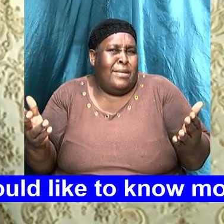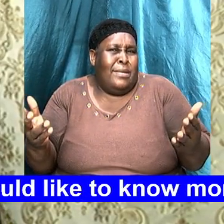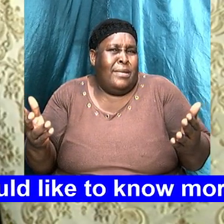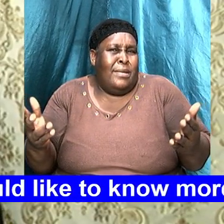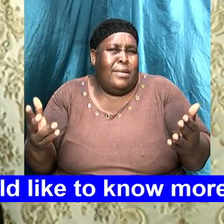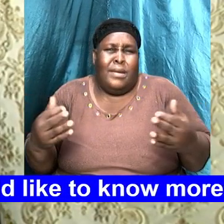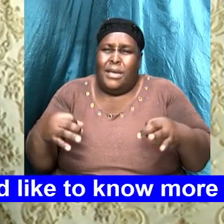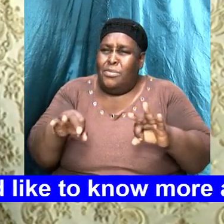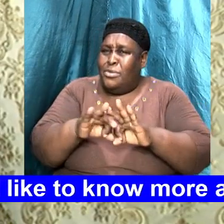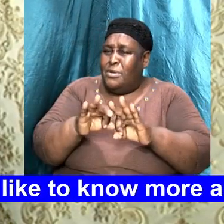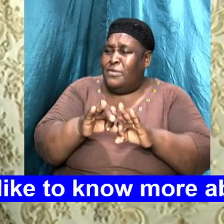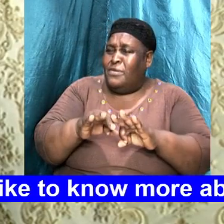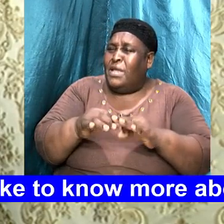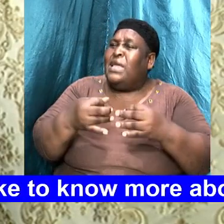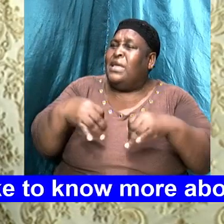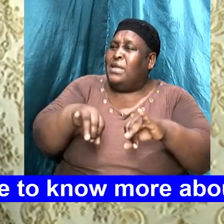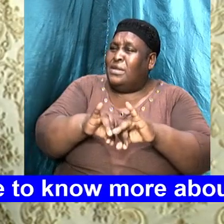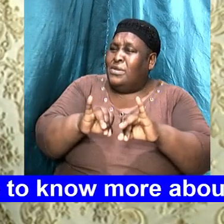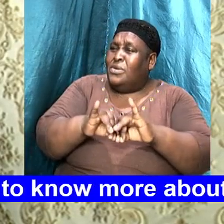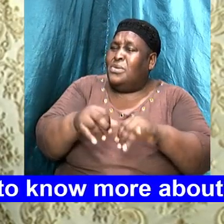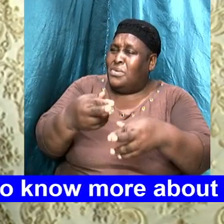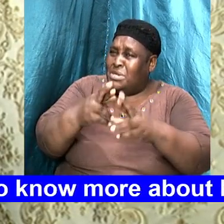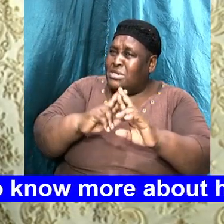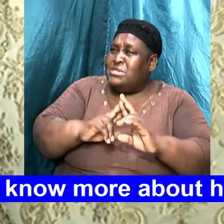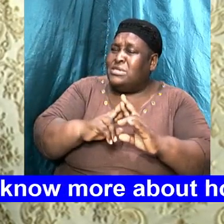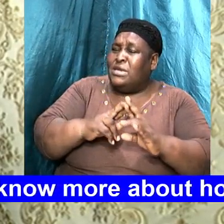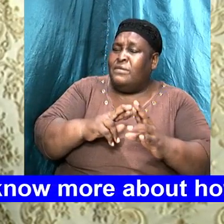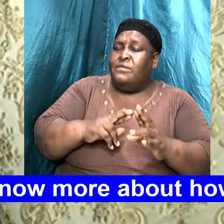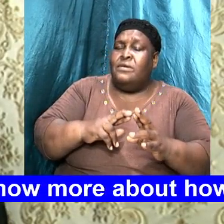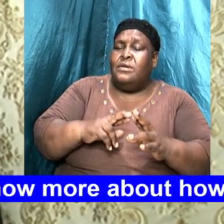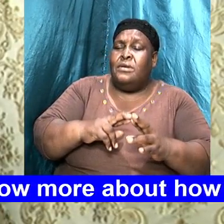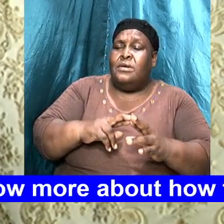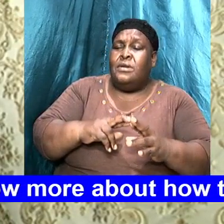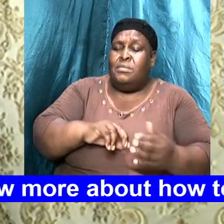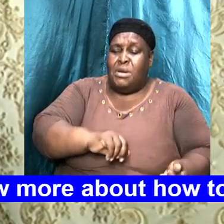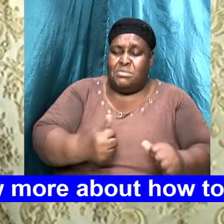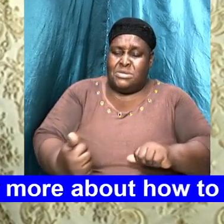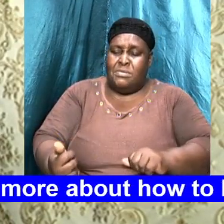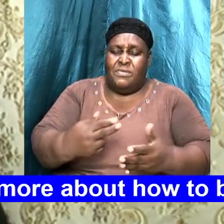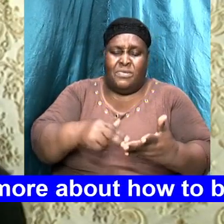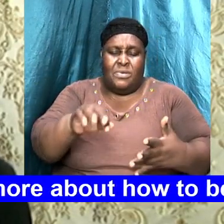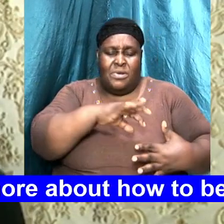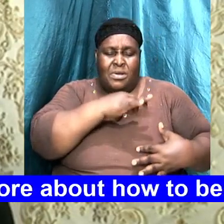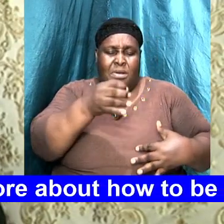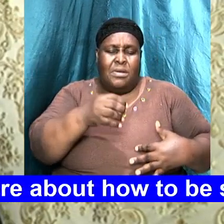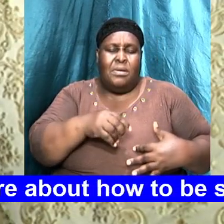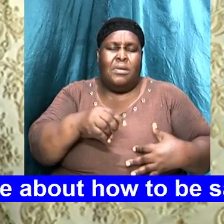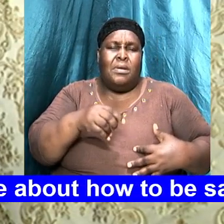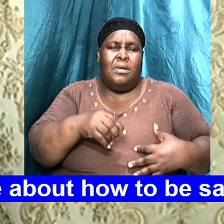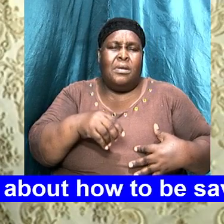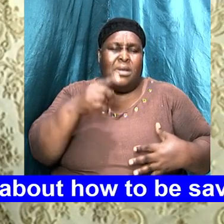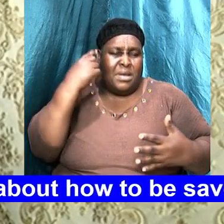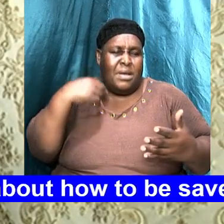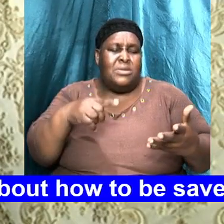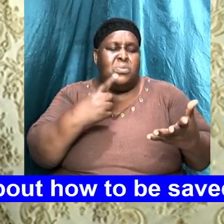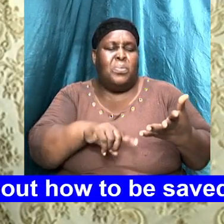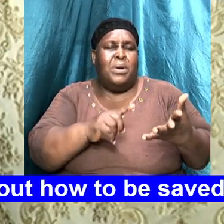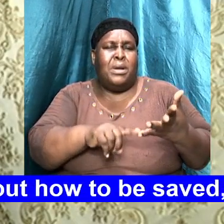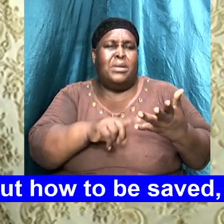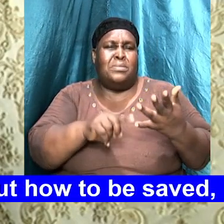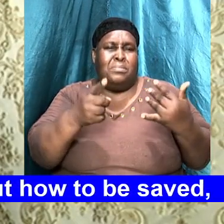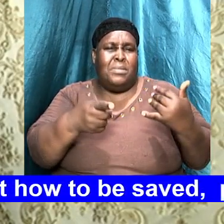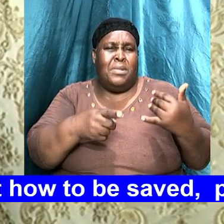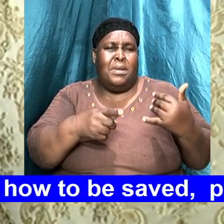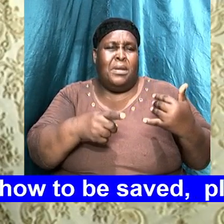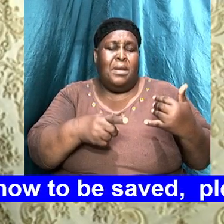to receive the baptism of the Holy Spirit because one, it is a part of